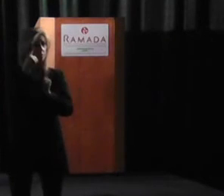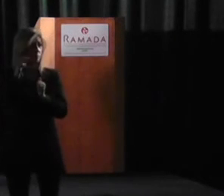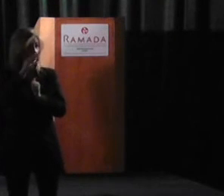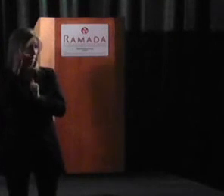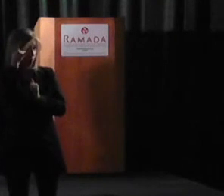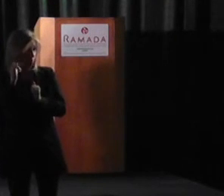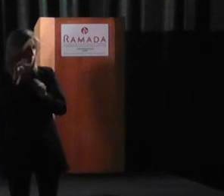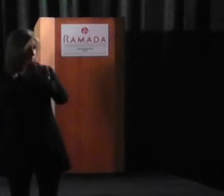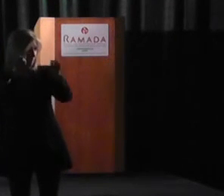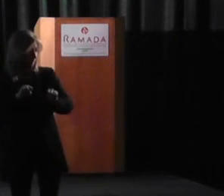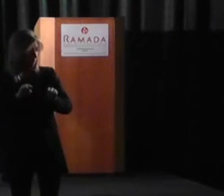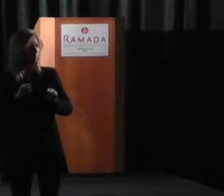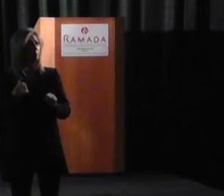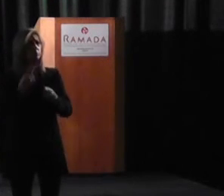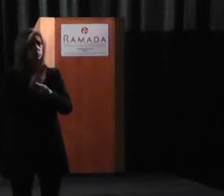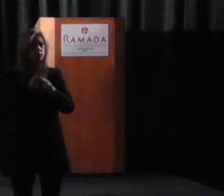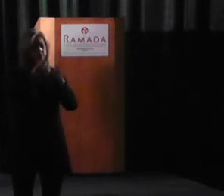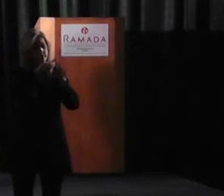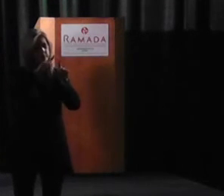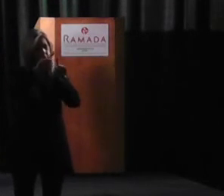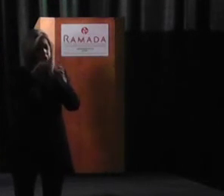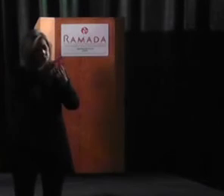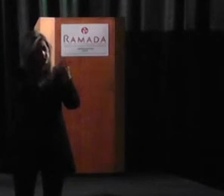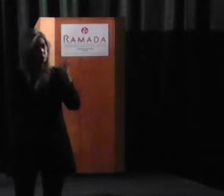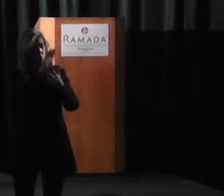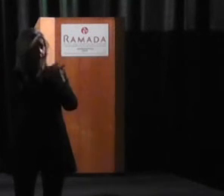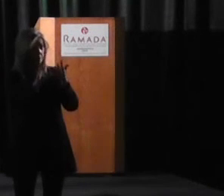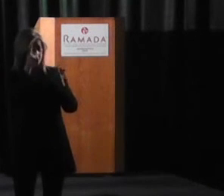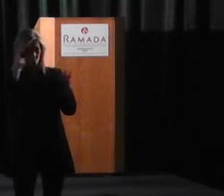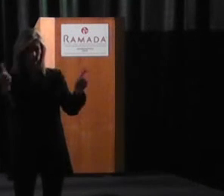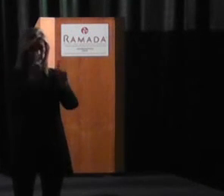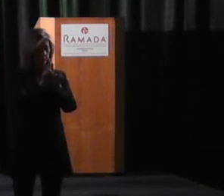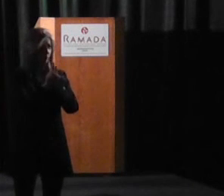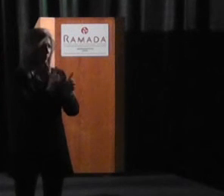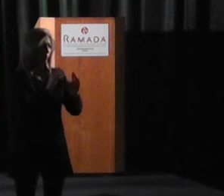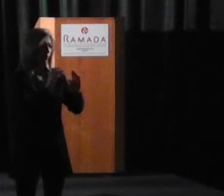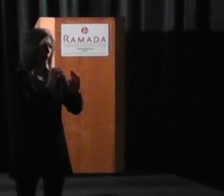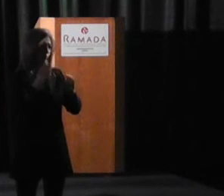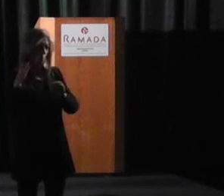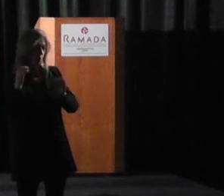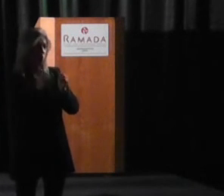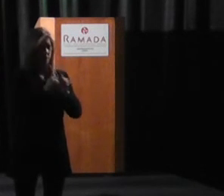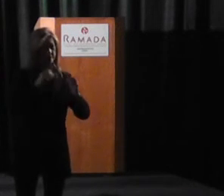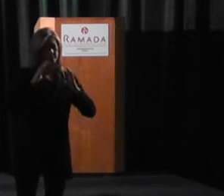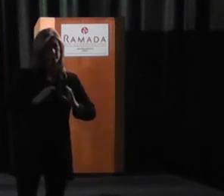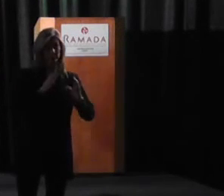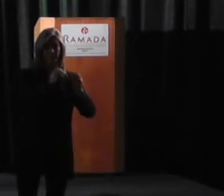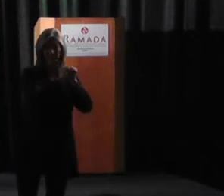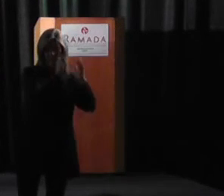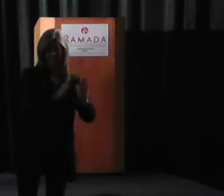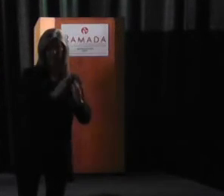develop, mentor, and train para athletes and their coaches. If there are any athletes in the crowd, come and see me after.